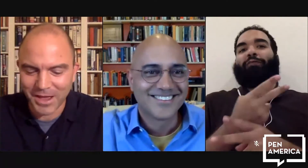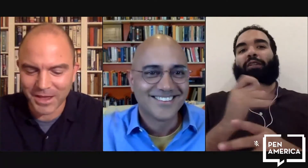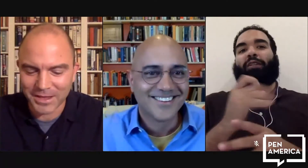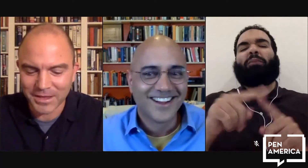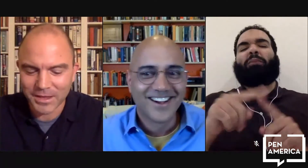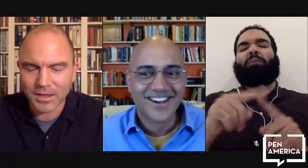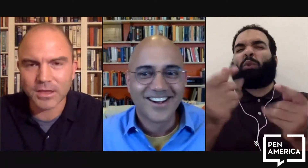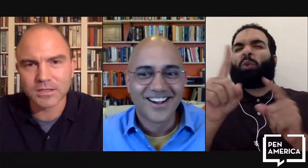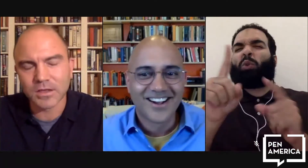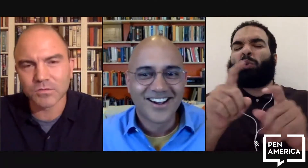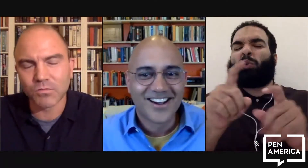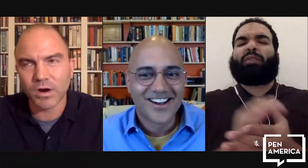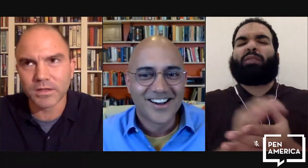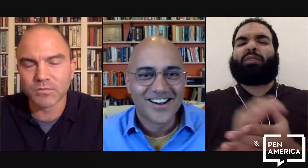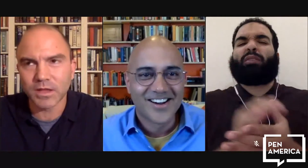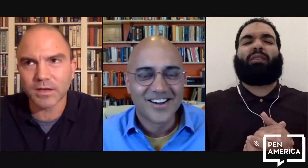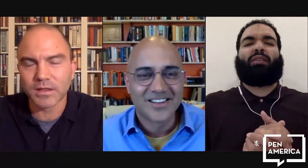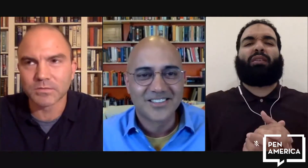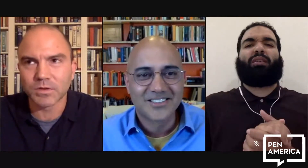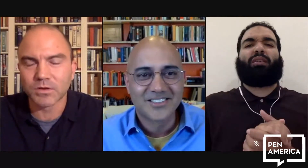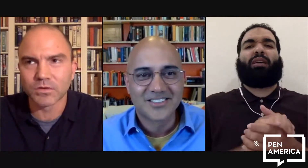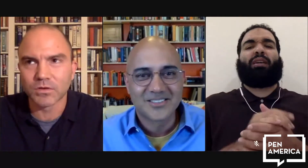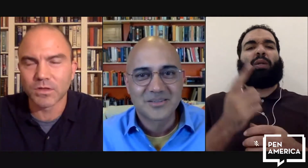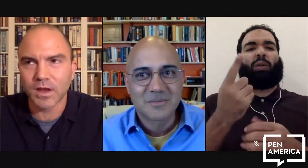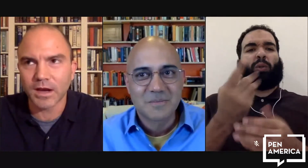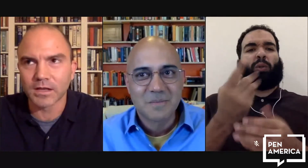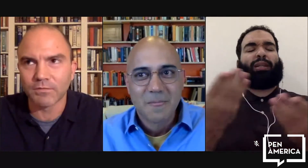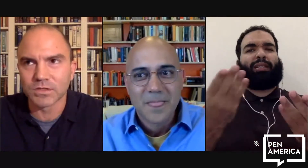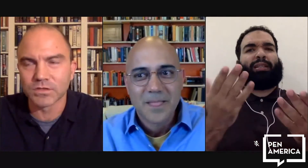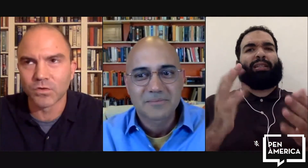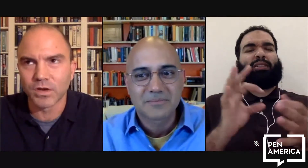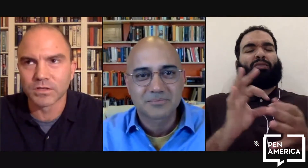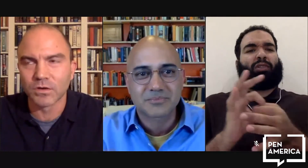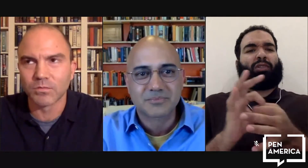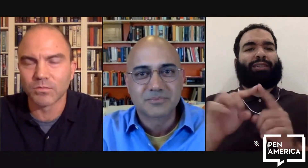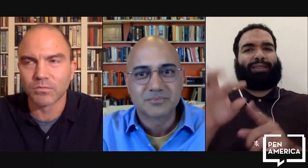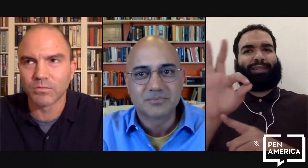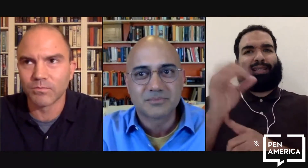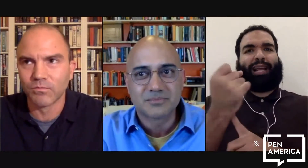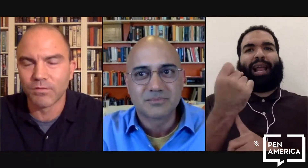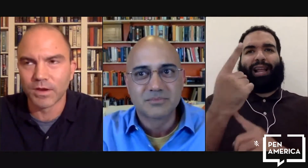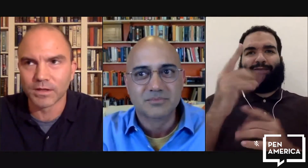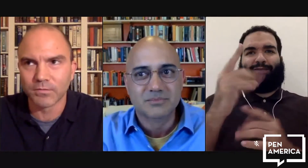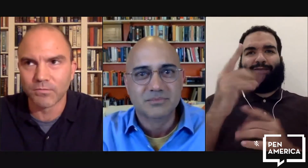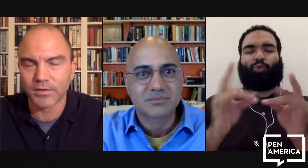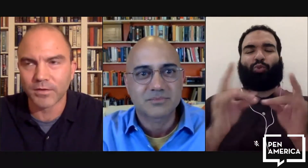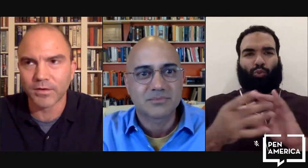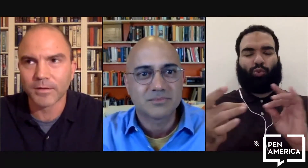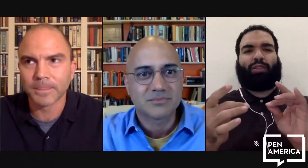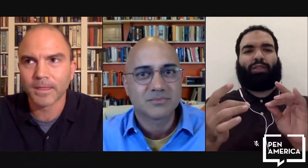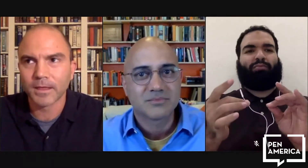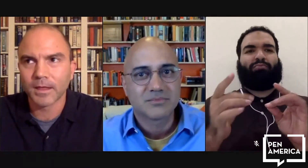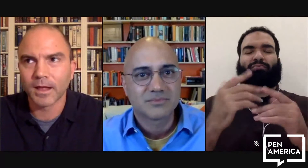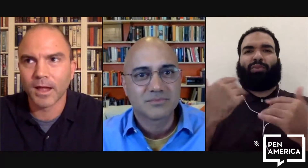up. Because the one that's related to this, the 9/11 story is so rivetingly